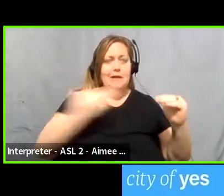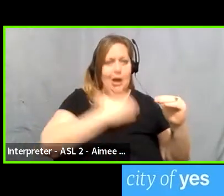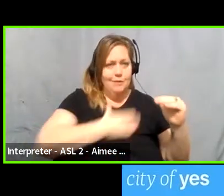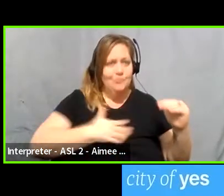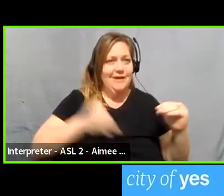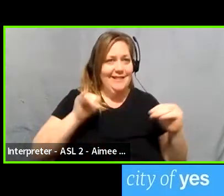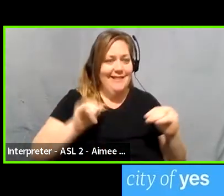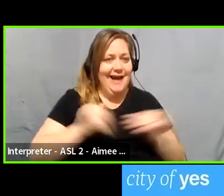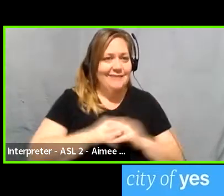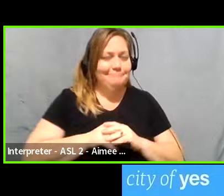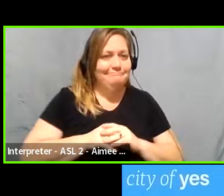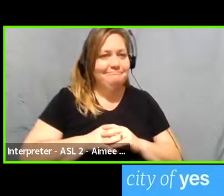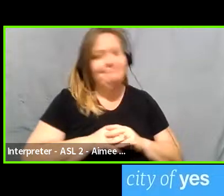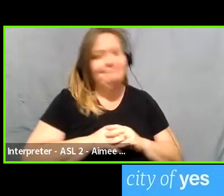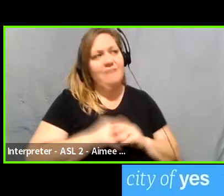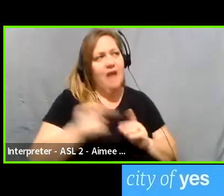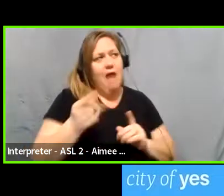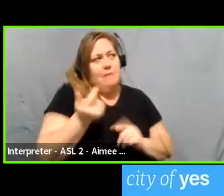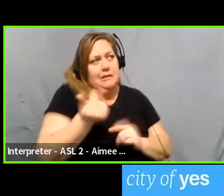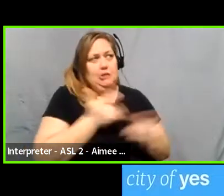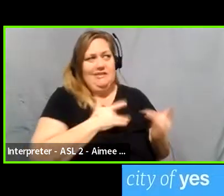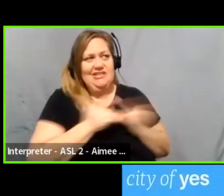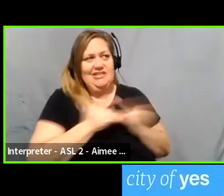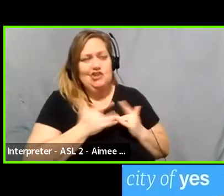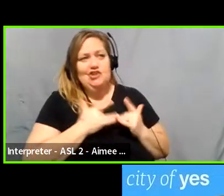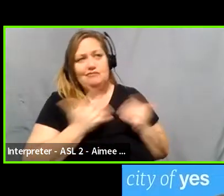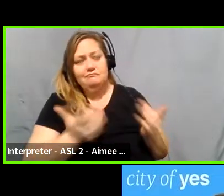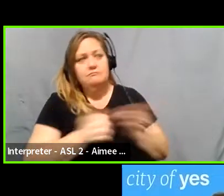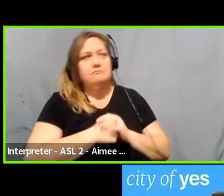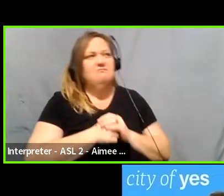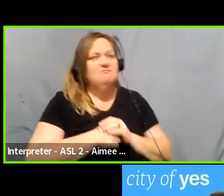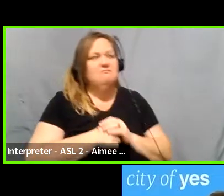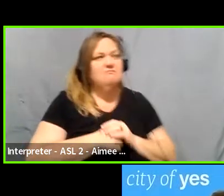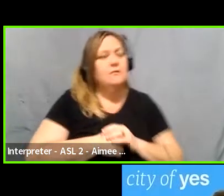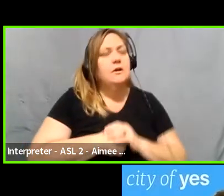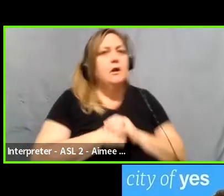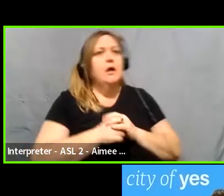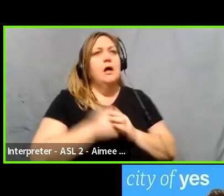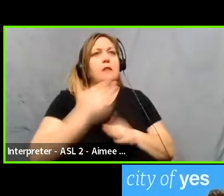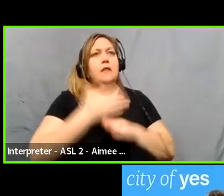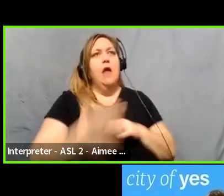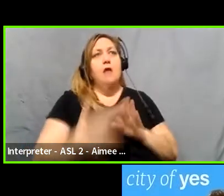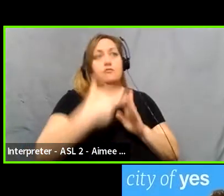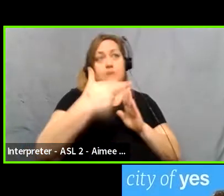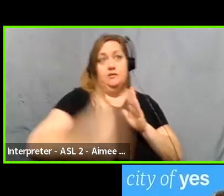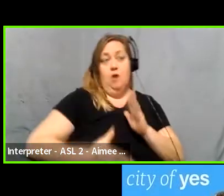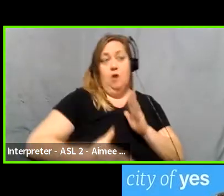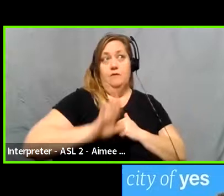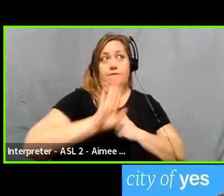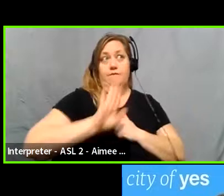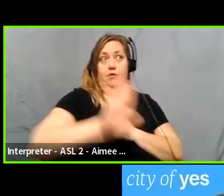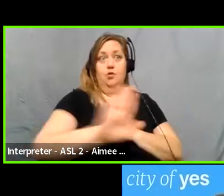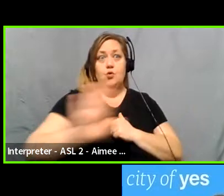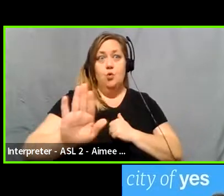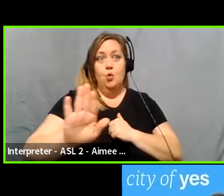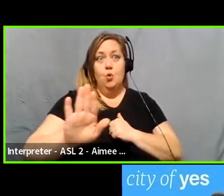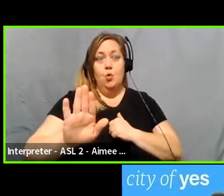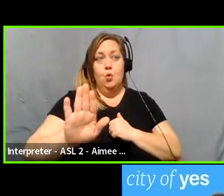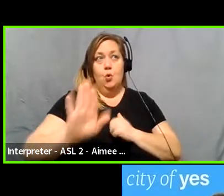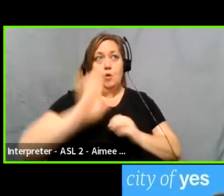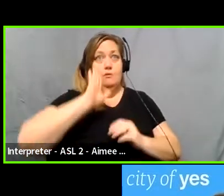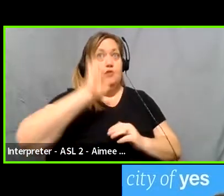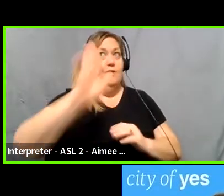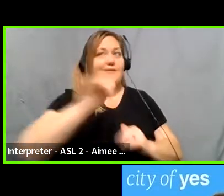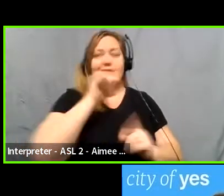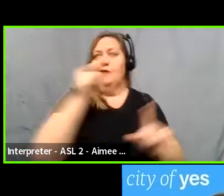I do have a few, I mean, I'm, a little concerned, uh, that the end result of your quest, which is not the